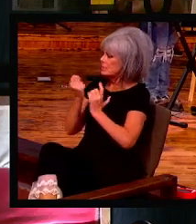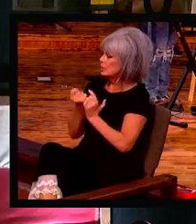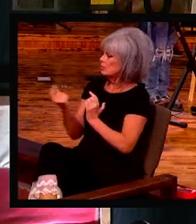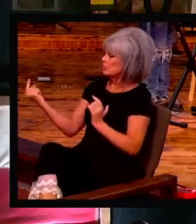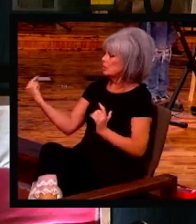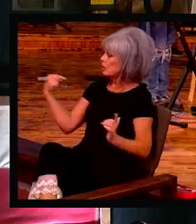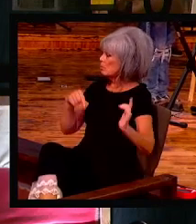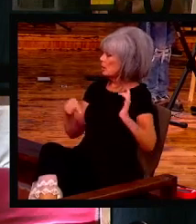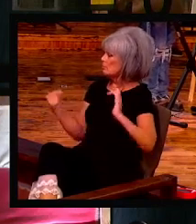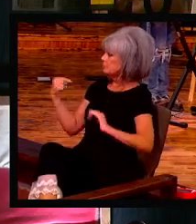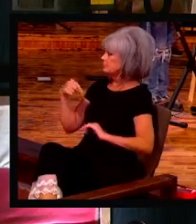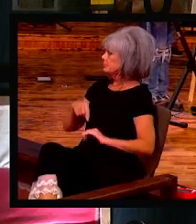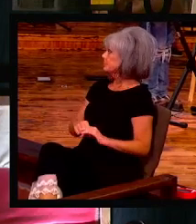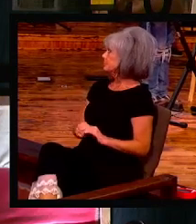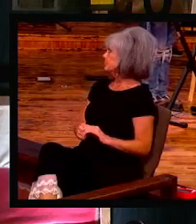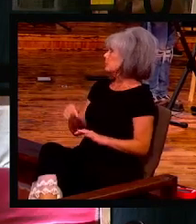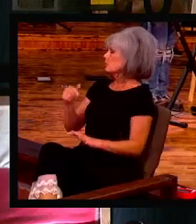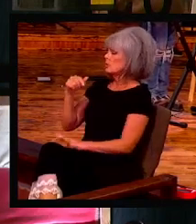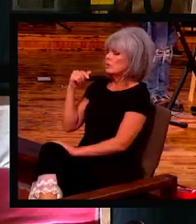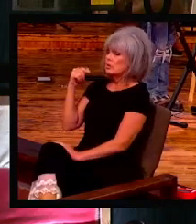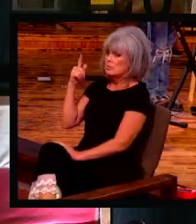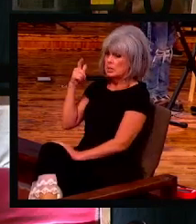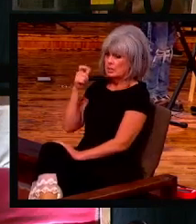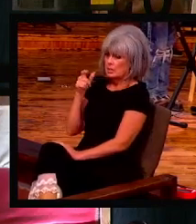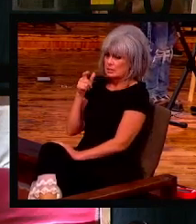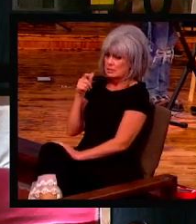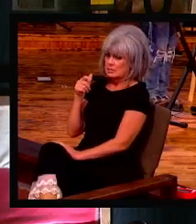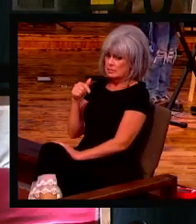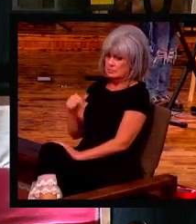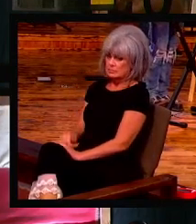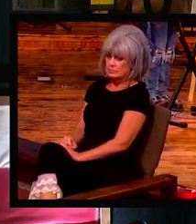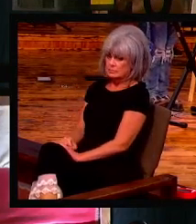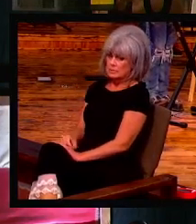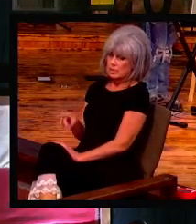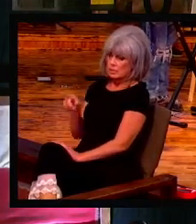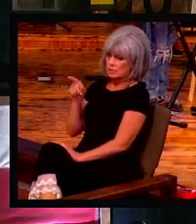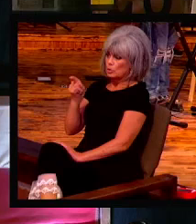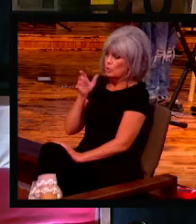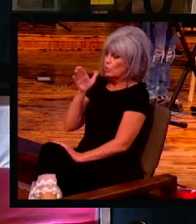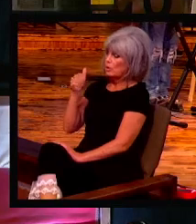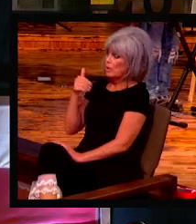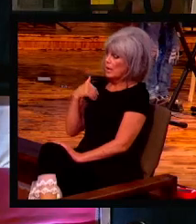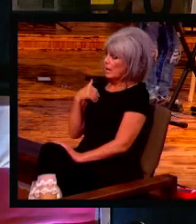come up, because in a moment, you're going to get a chance to respond.